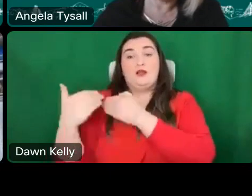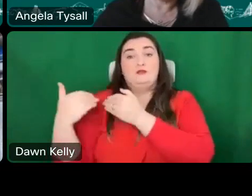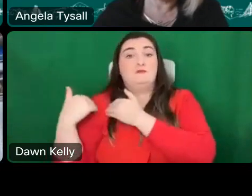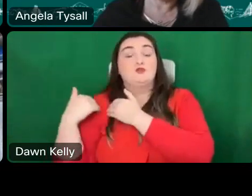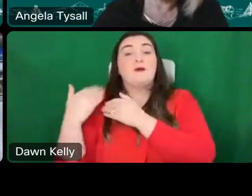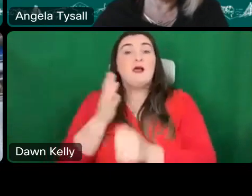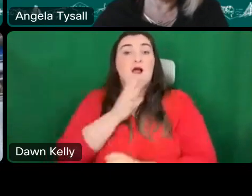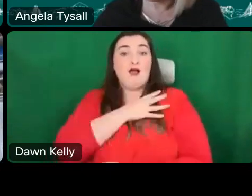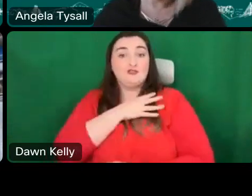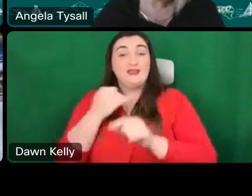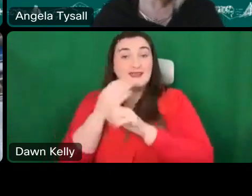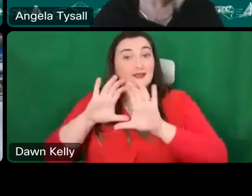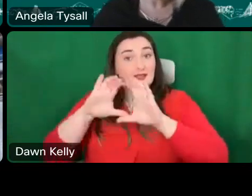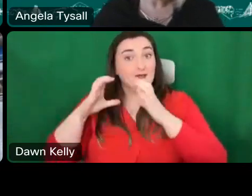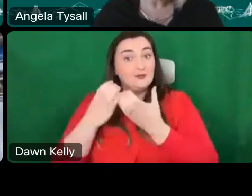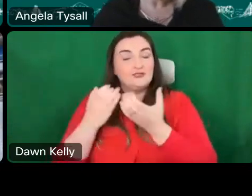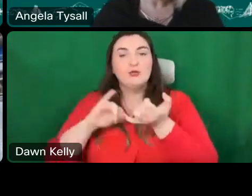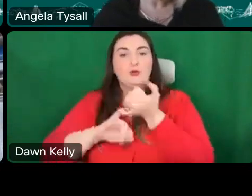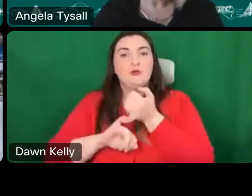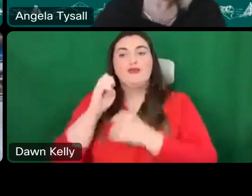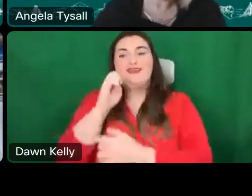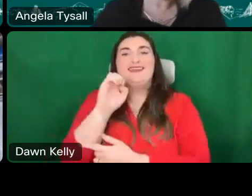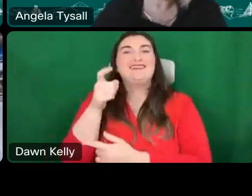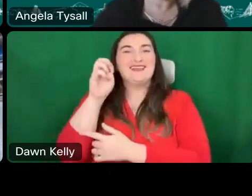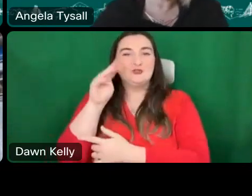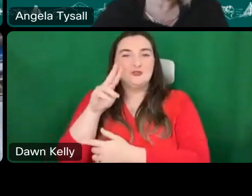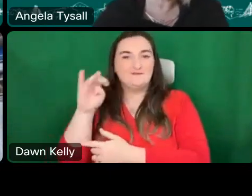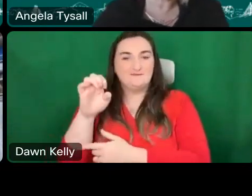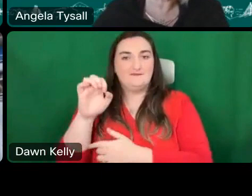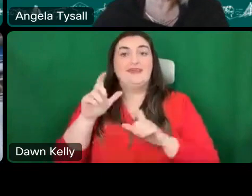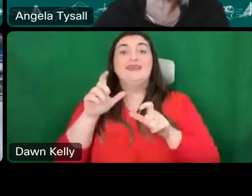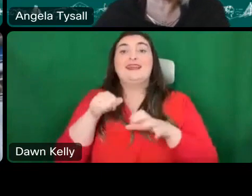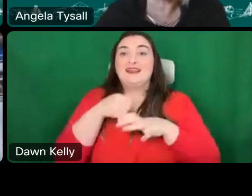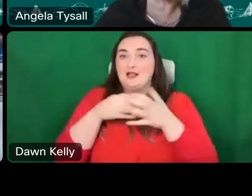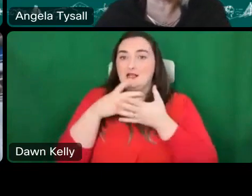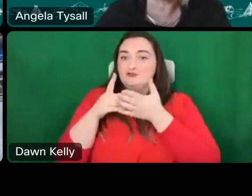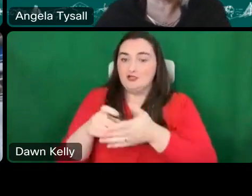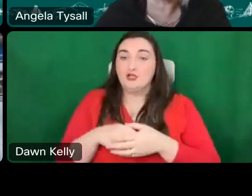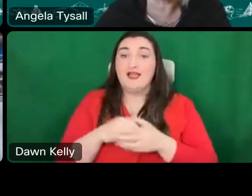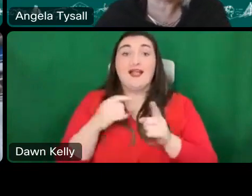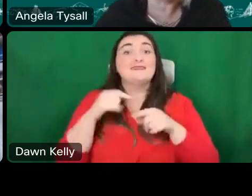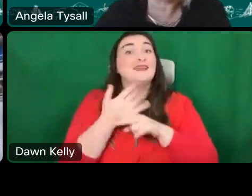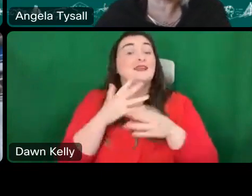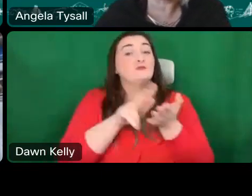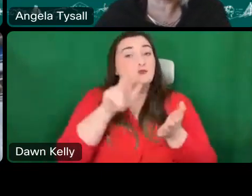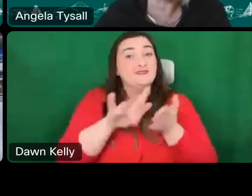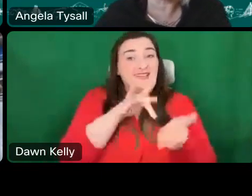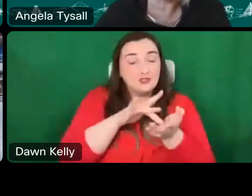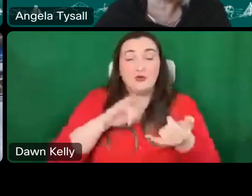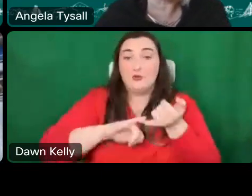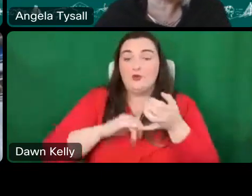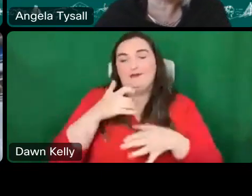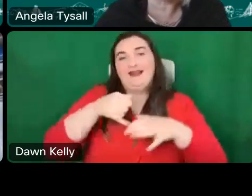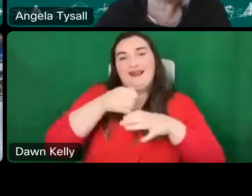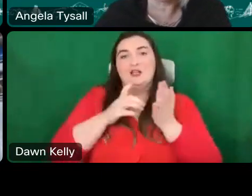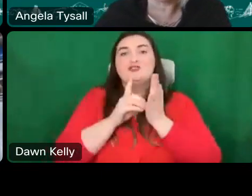within the community, that would be our executive clinical director. And within the approved centres, it would be the clinical director. So